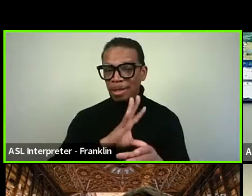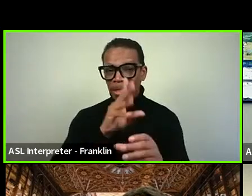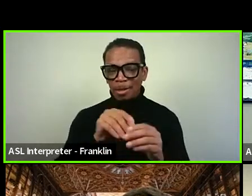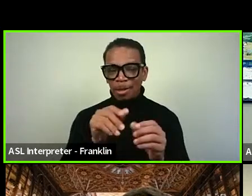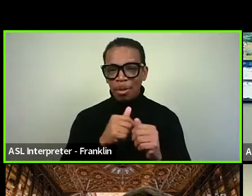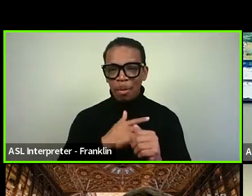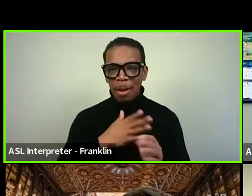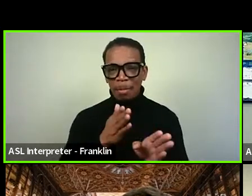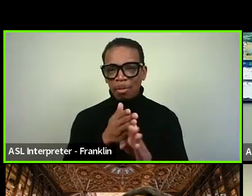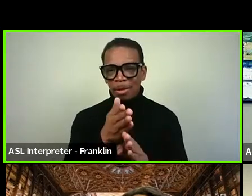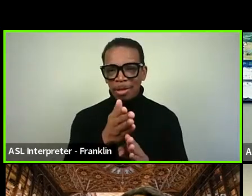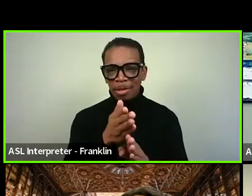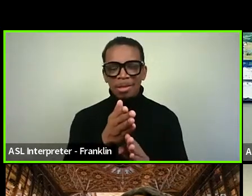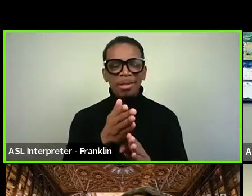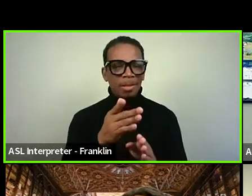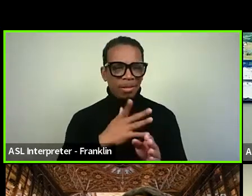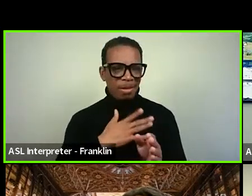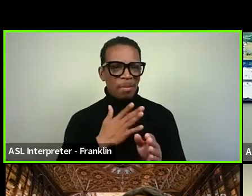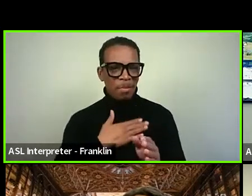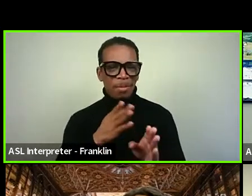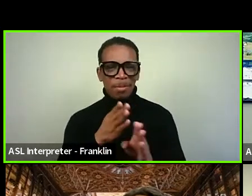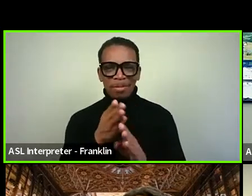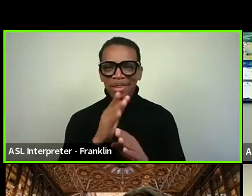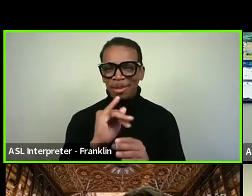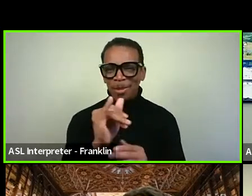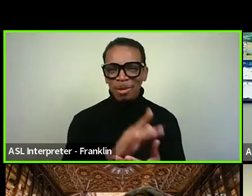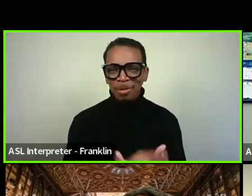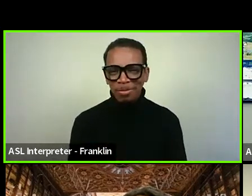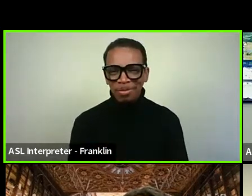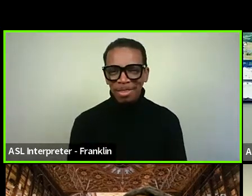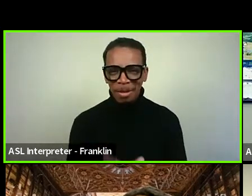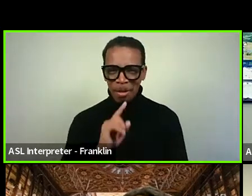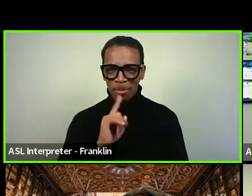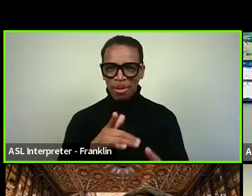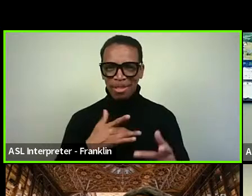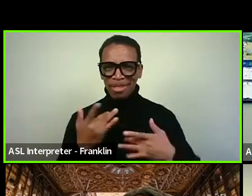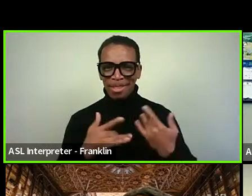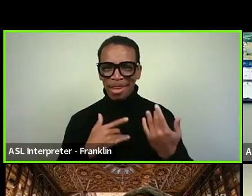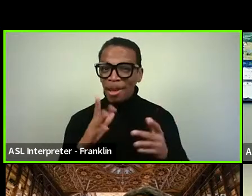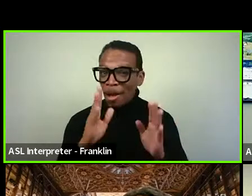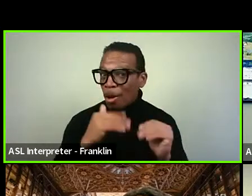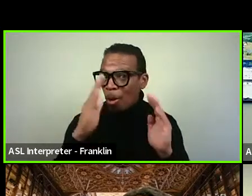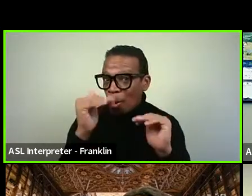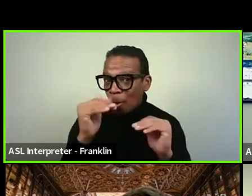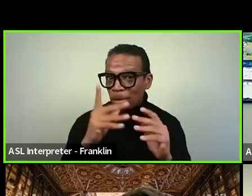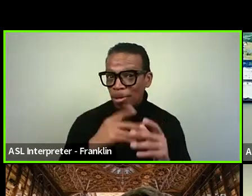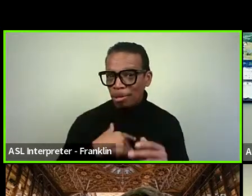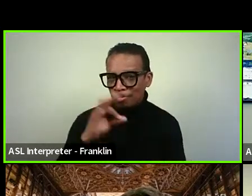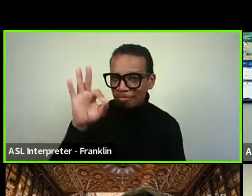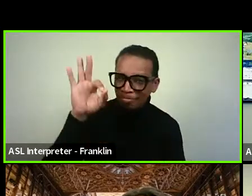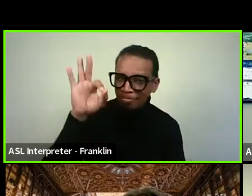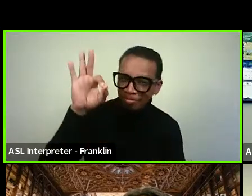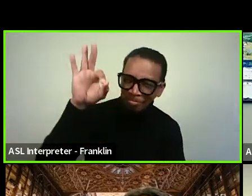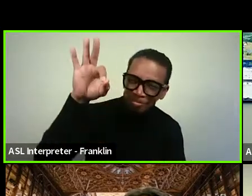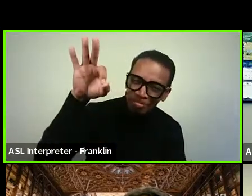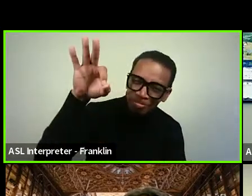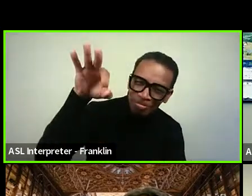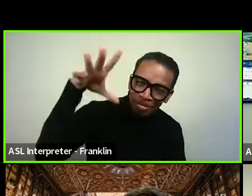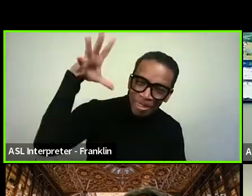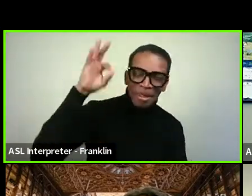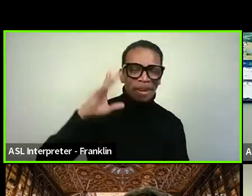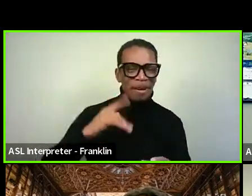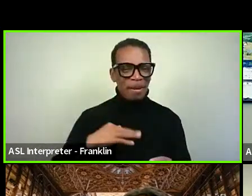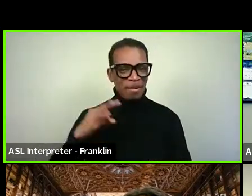to my professional, my professional portfolio. So I'm excited, and I hope that that gave y'all a brief perspective, right, of the